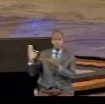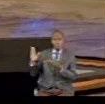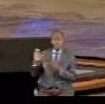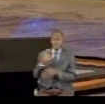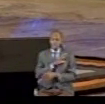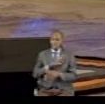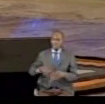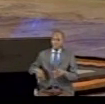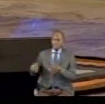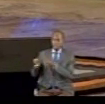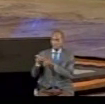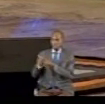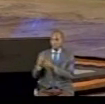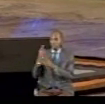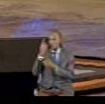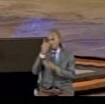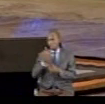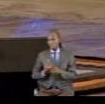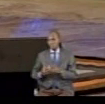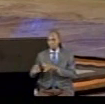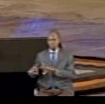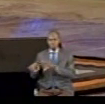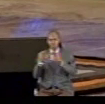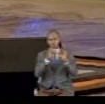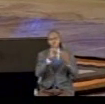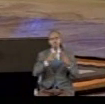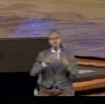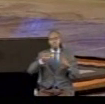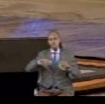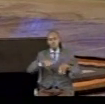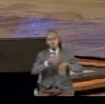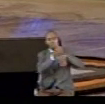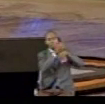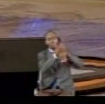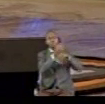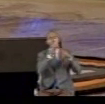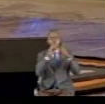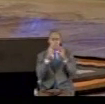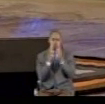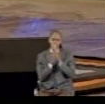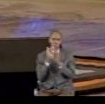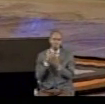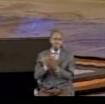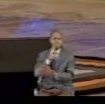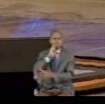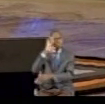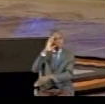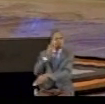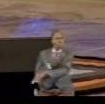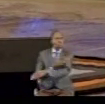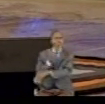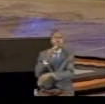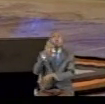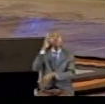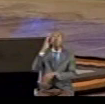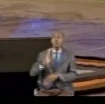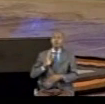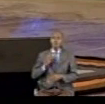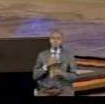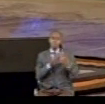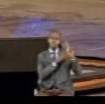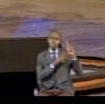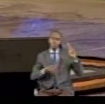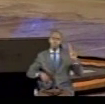into a mountain to pray. That's the Son of God, our Lord and Savior. He has